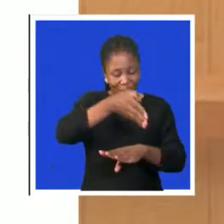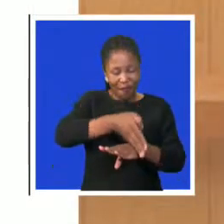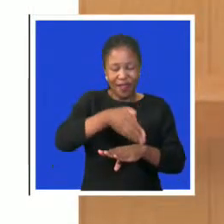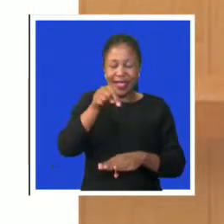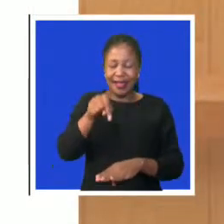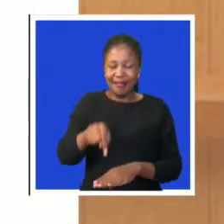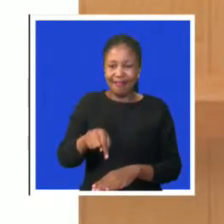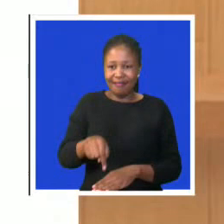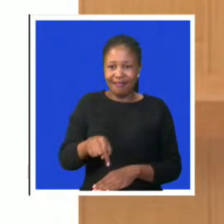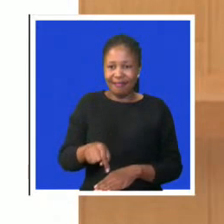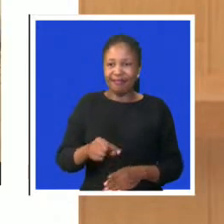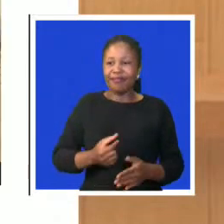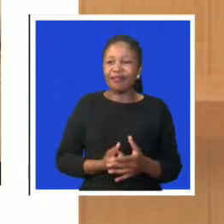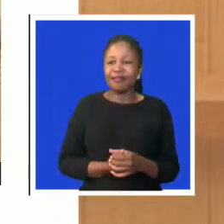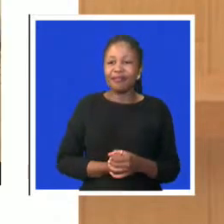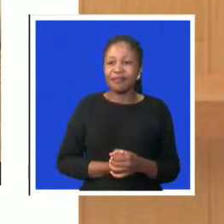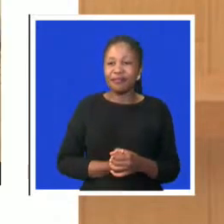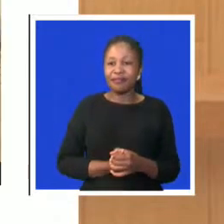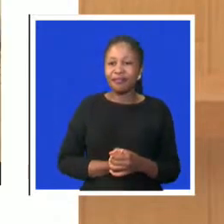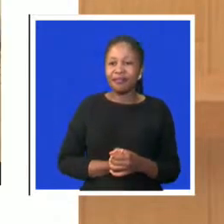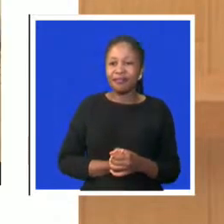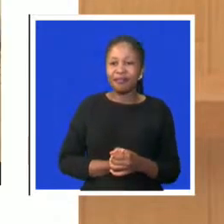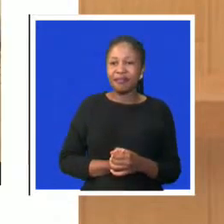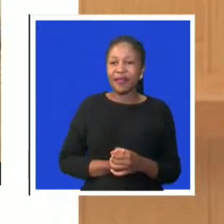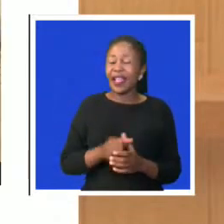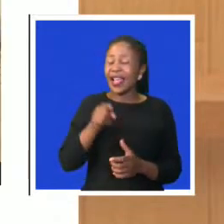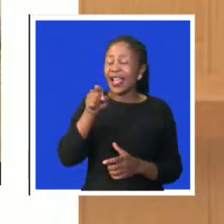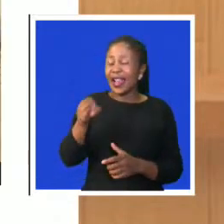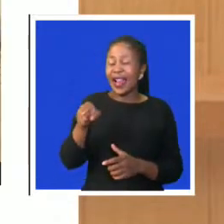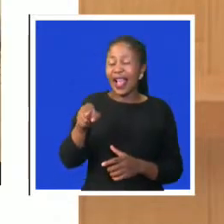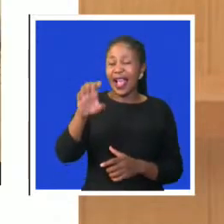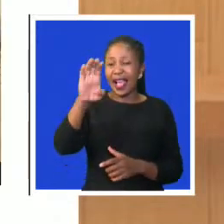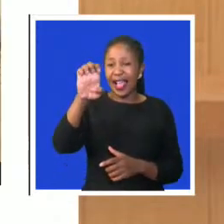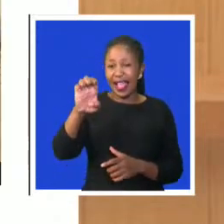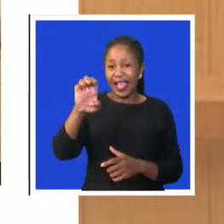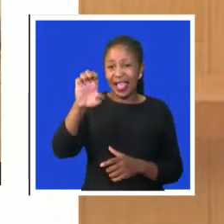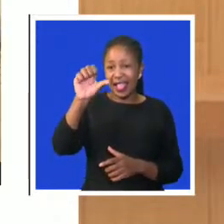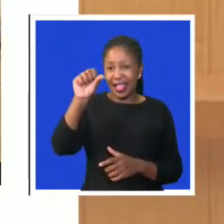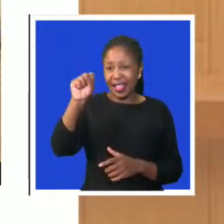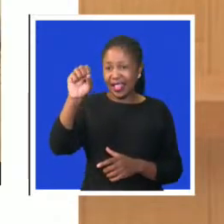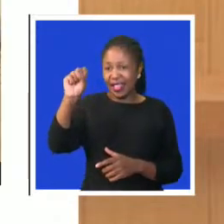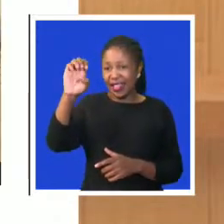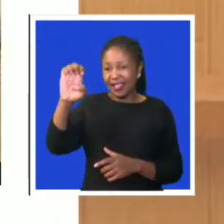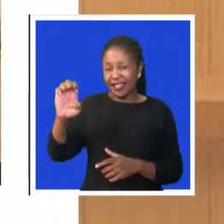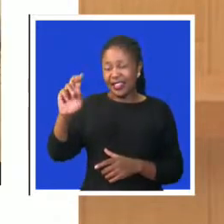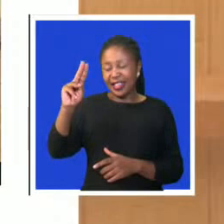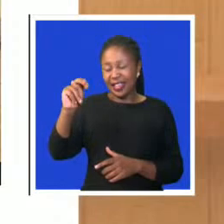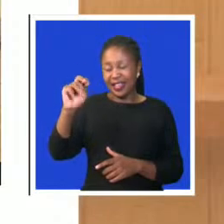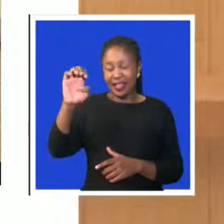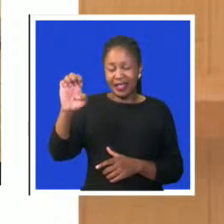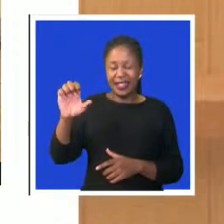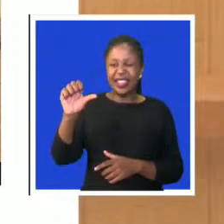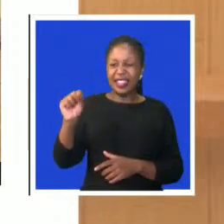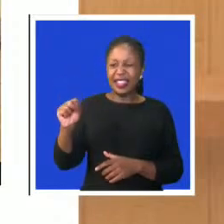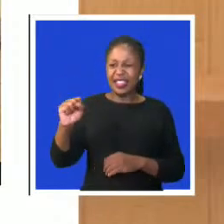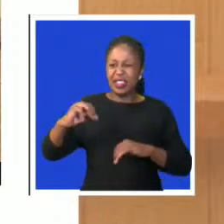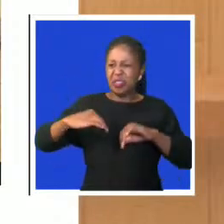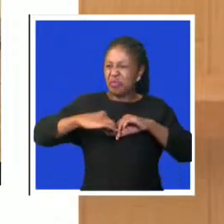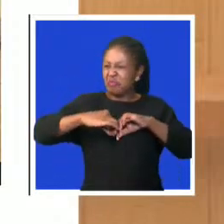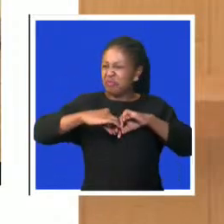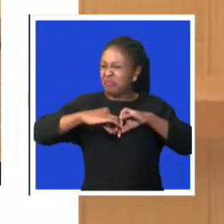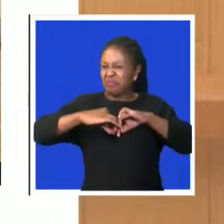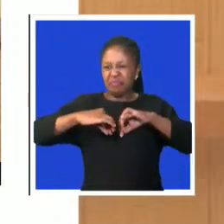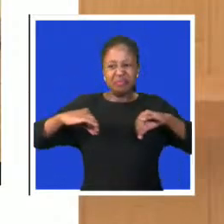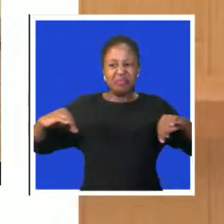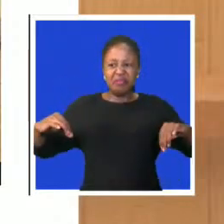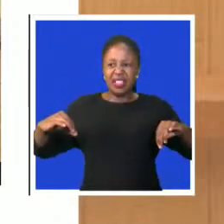Messiah. Moving on, dear Lena, we look at the Essence. We said that they withdrew from the world. You can see in the